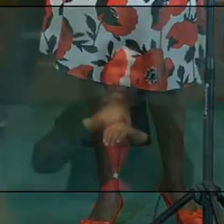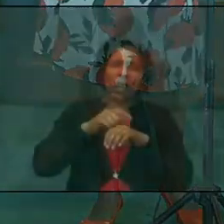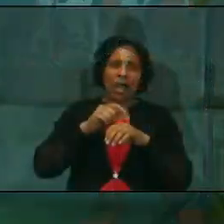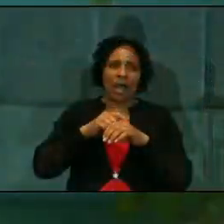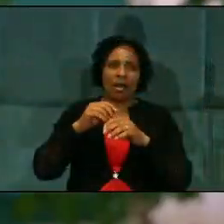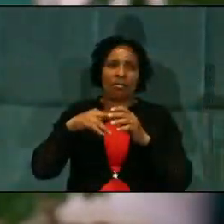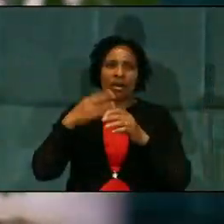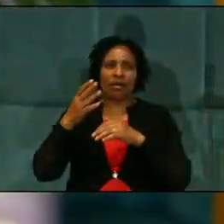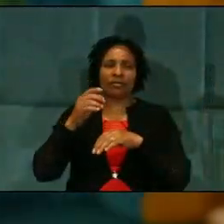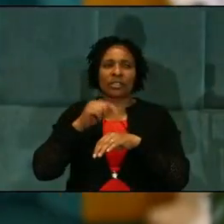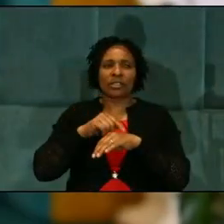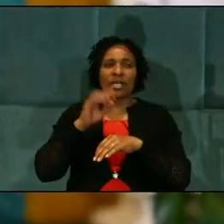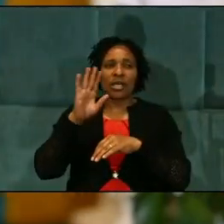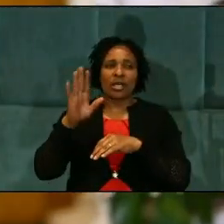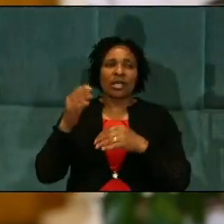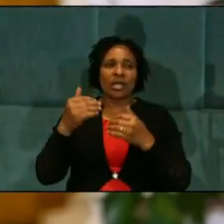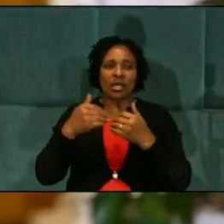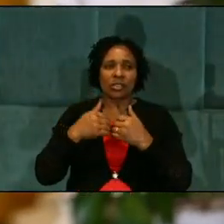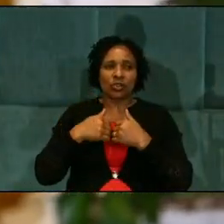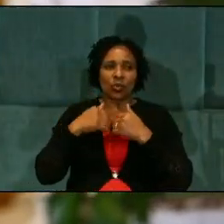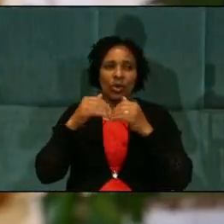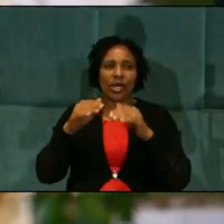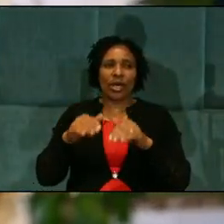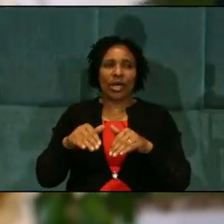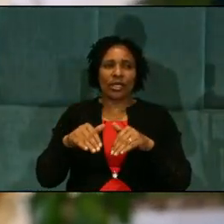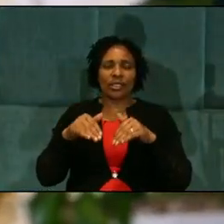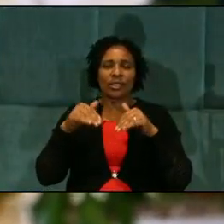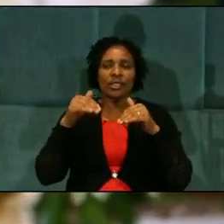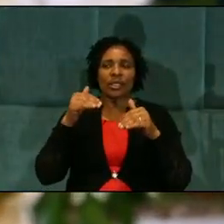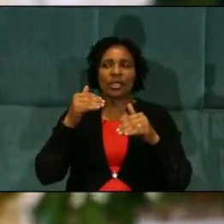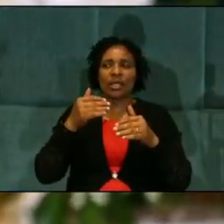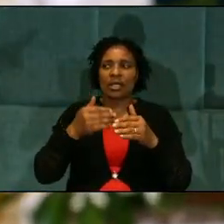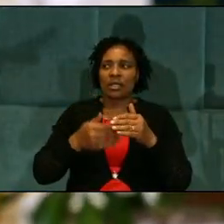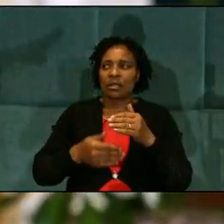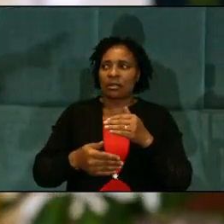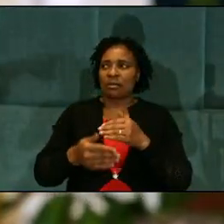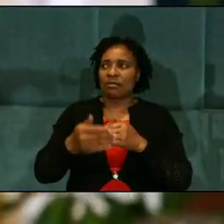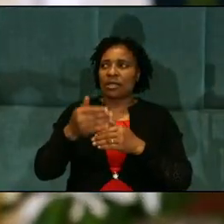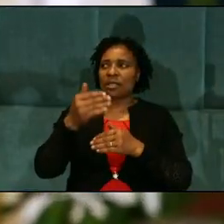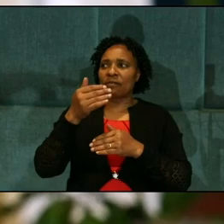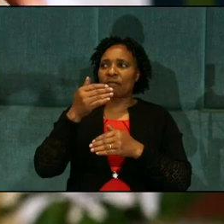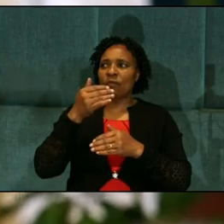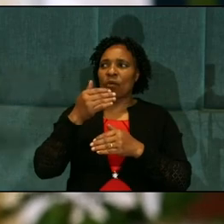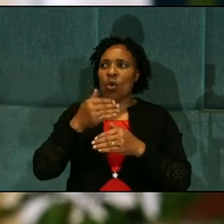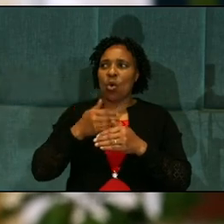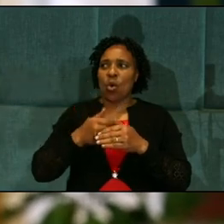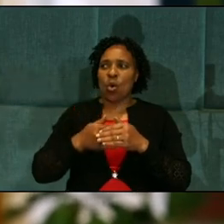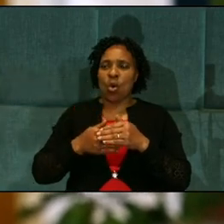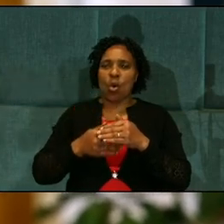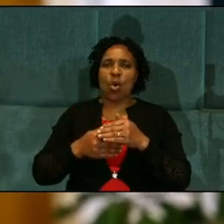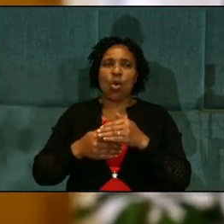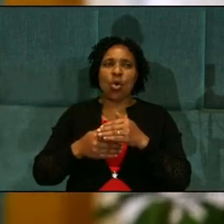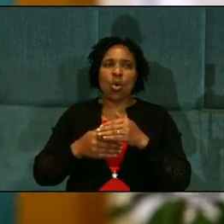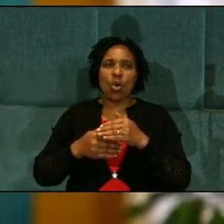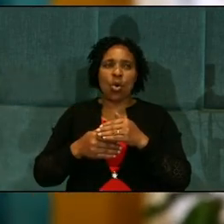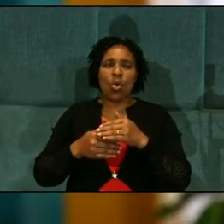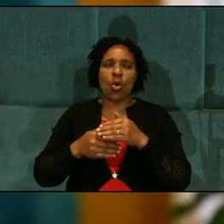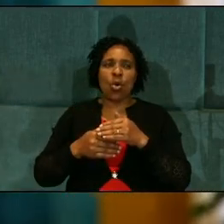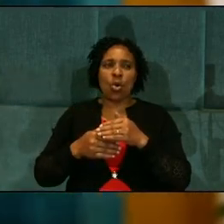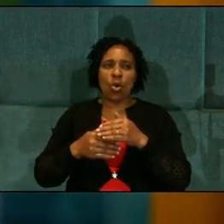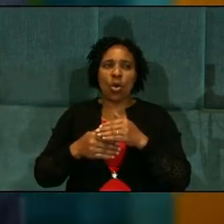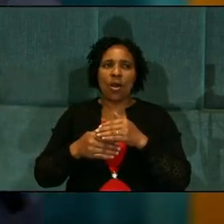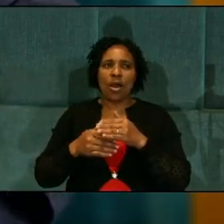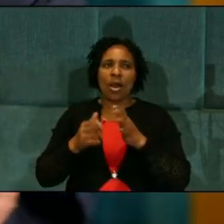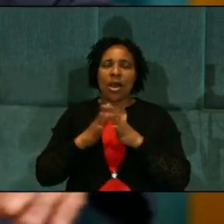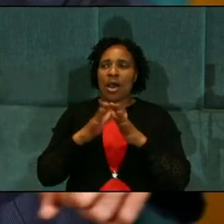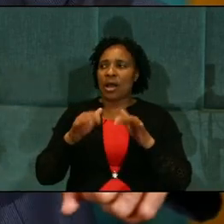time. We're at the end. He has waited. You'll be on the balcony wherever you are. Say, excuse and